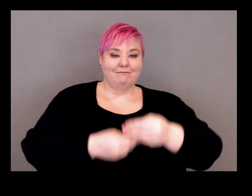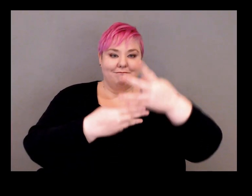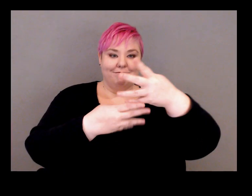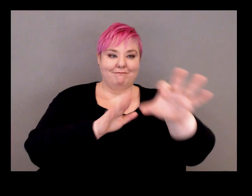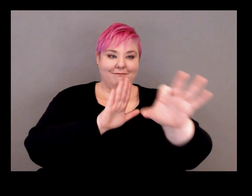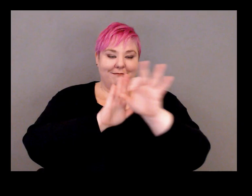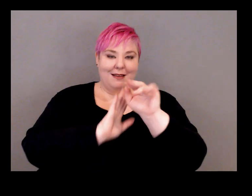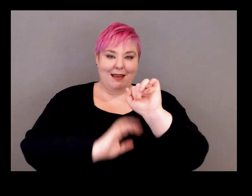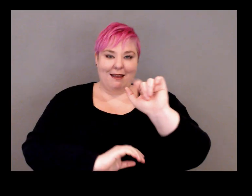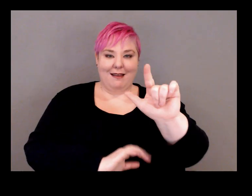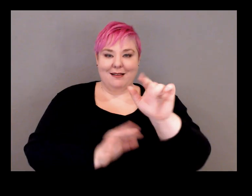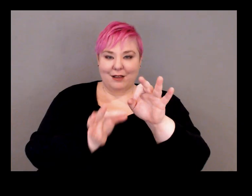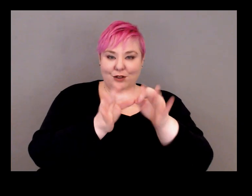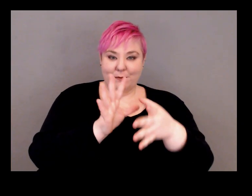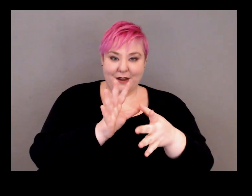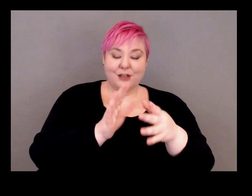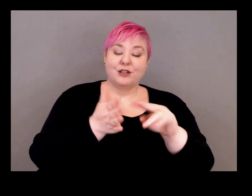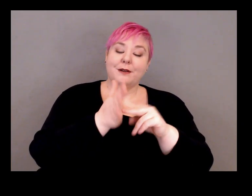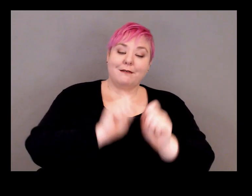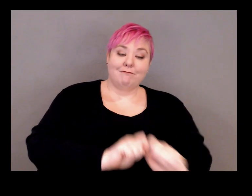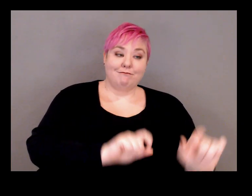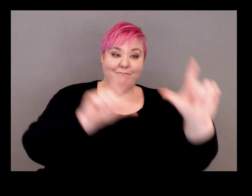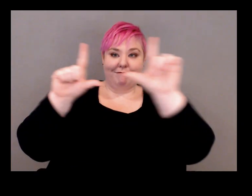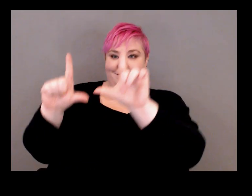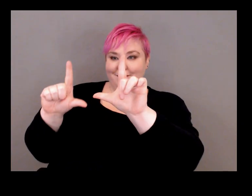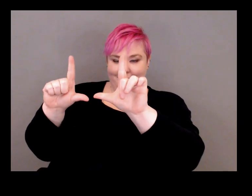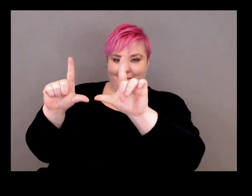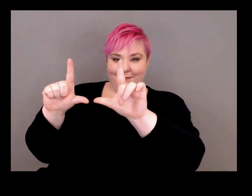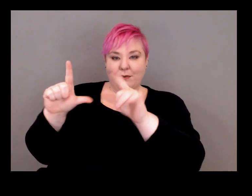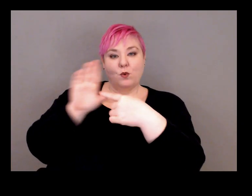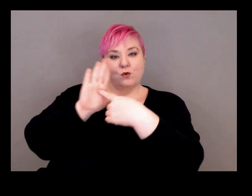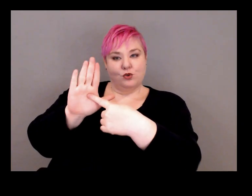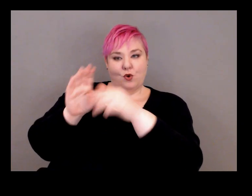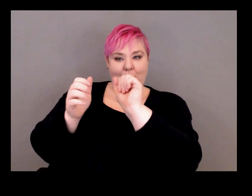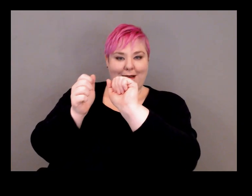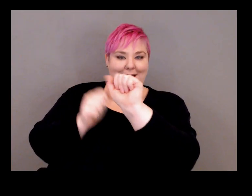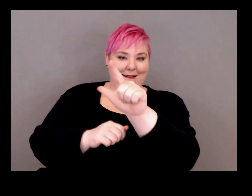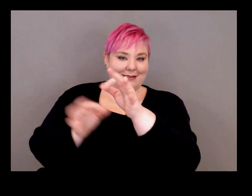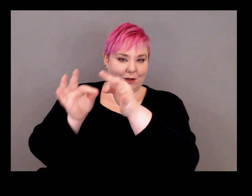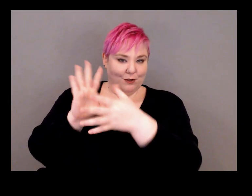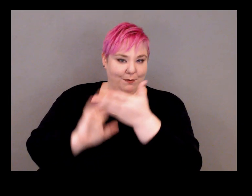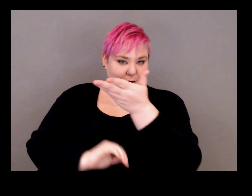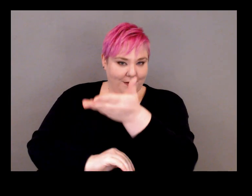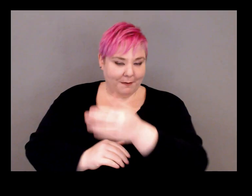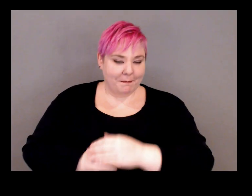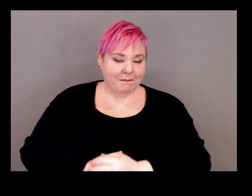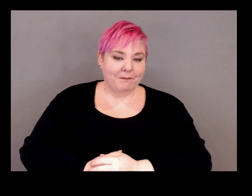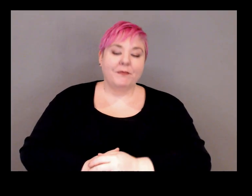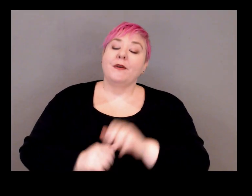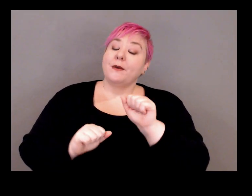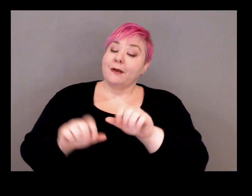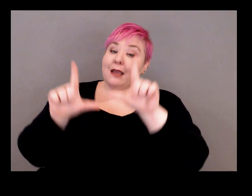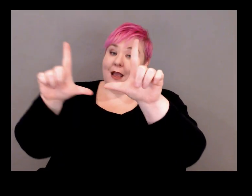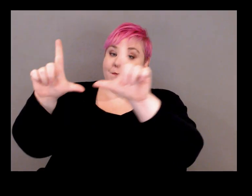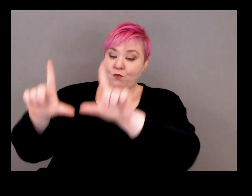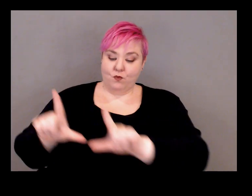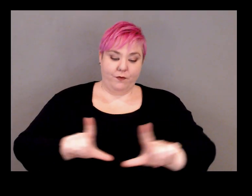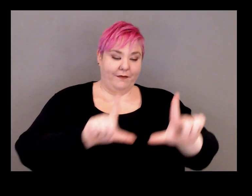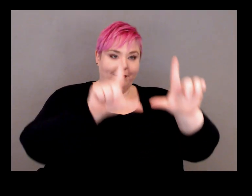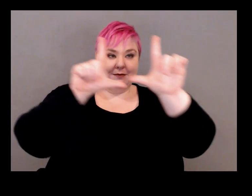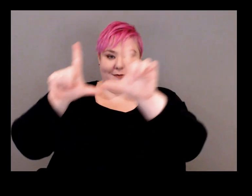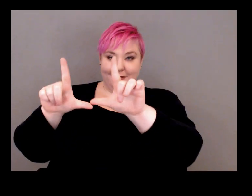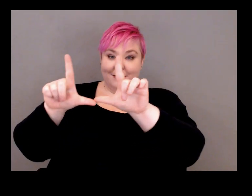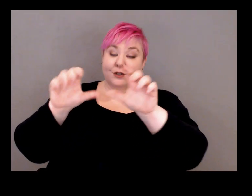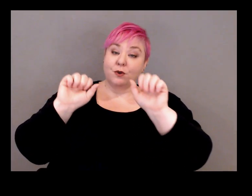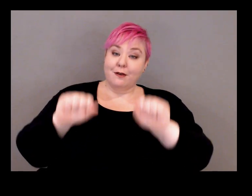and choose American Sign Language. This will cause a separate window to appear, showing the ASL interpreter. This window